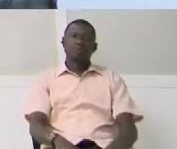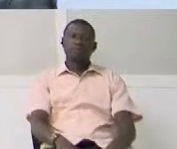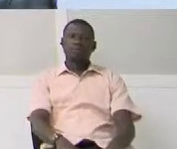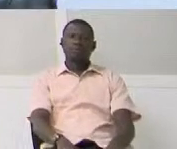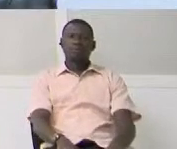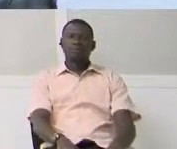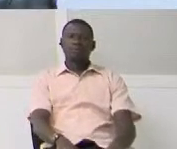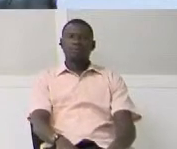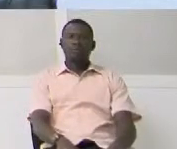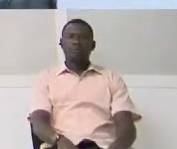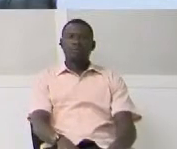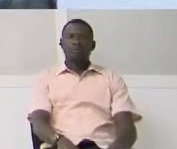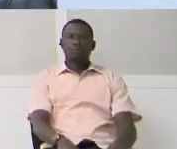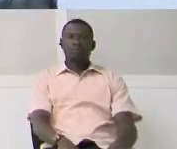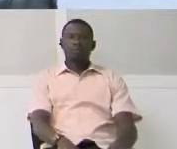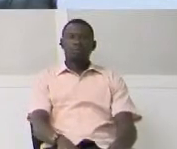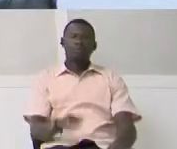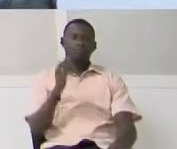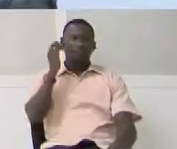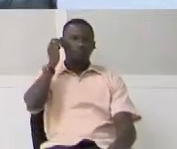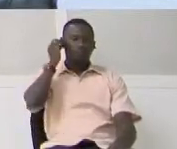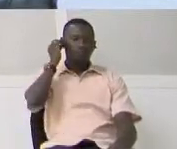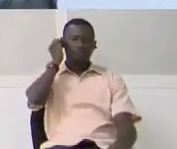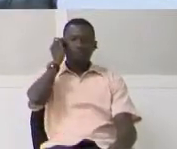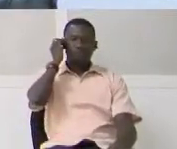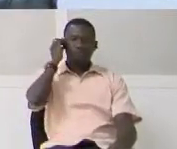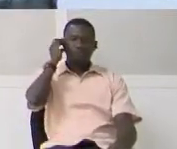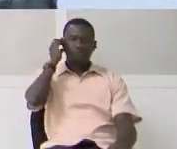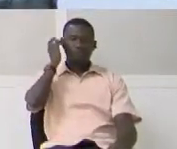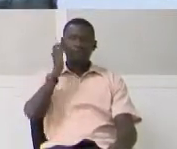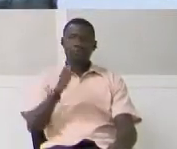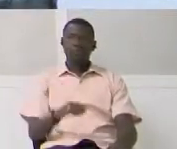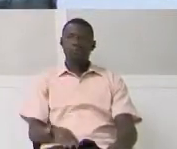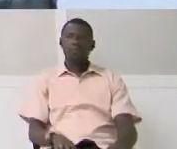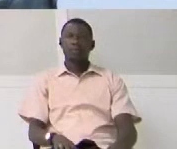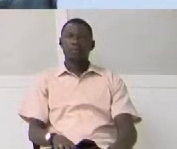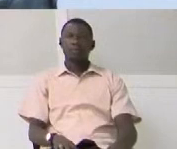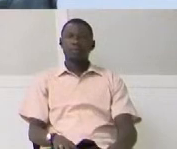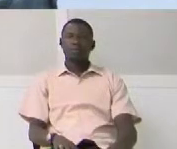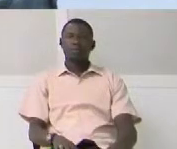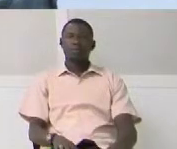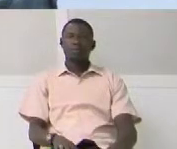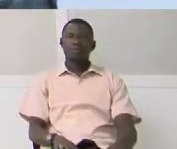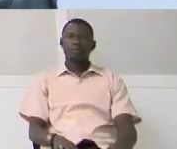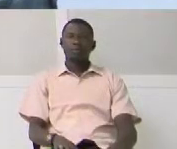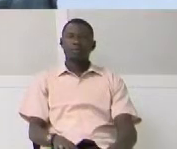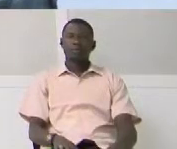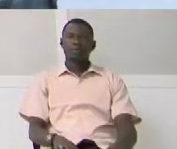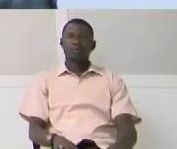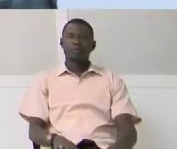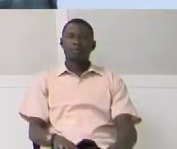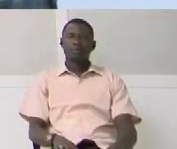Okay, I'm in Norway. I'm just sending one of your detectives, Senor. He's in your number and